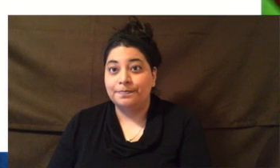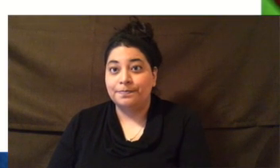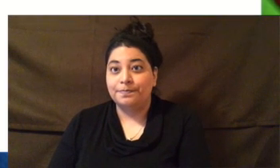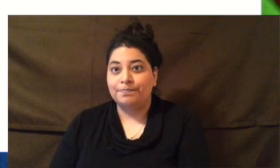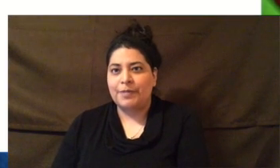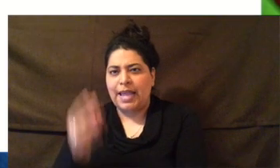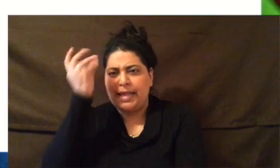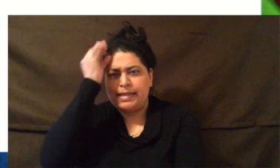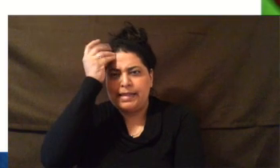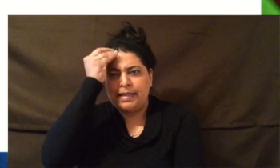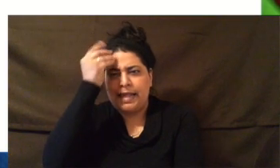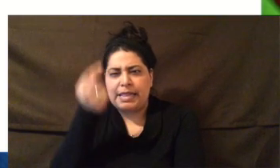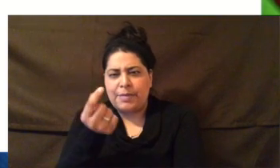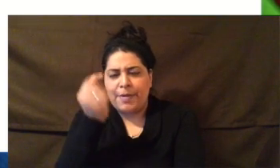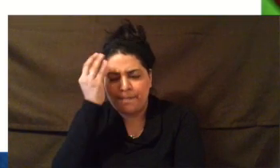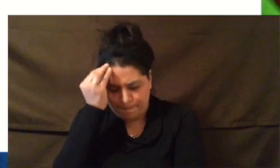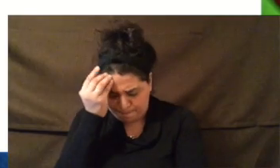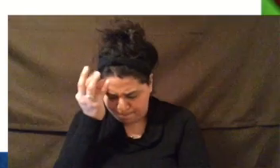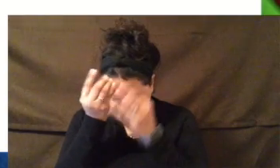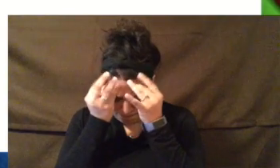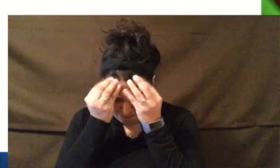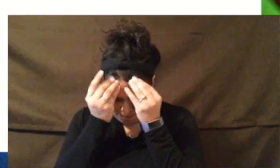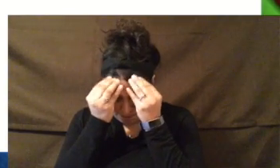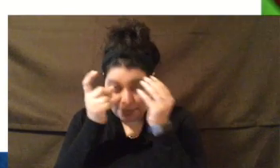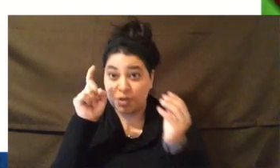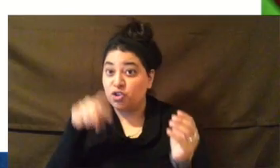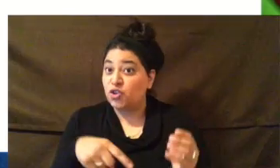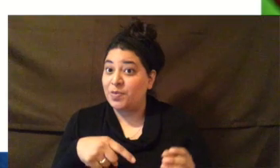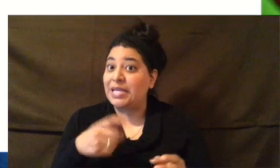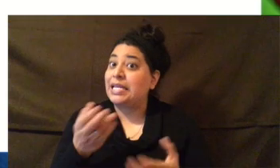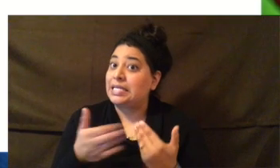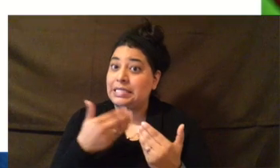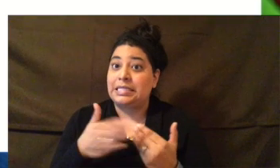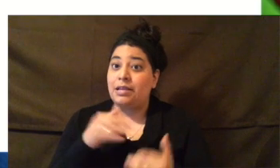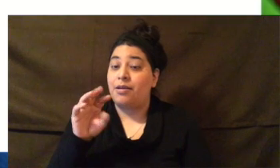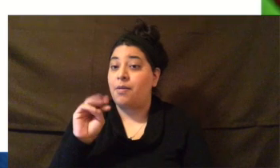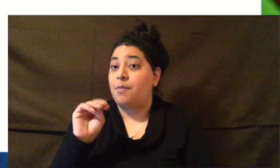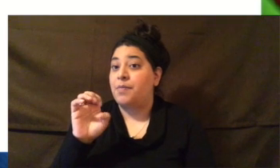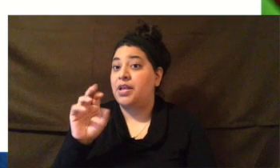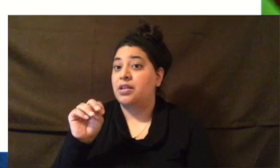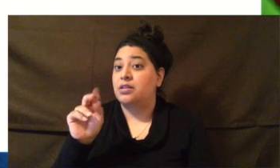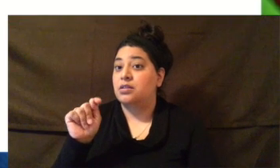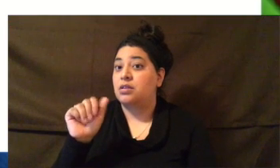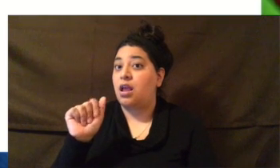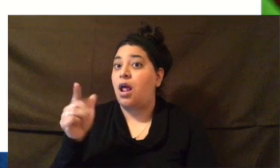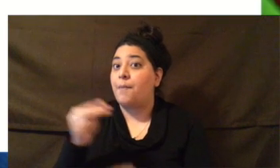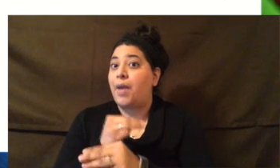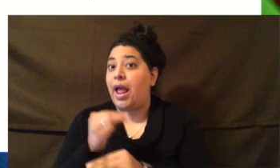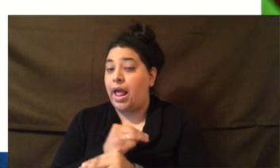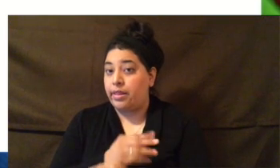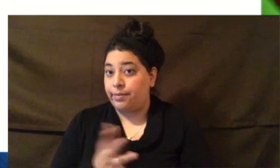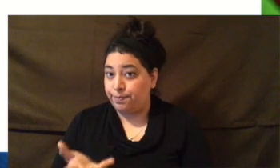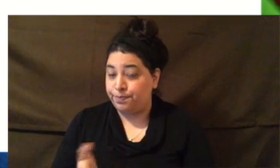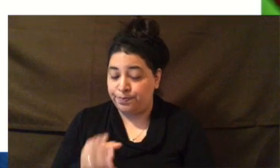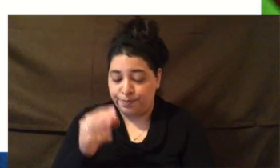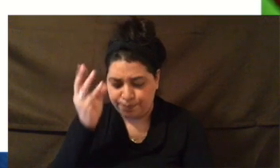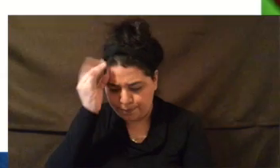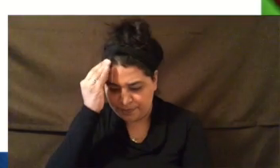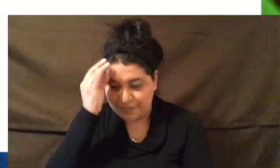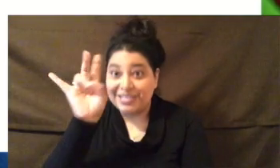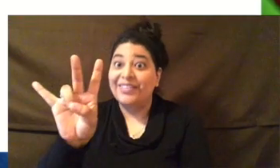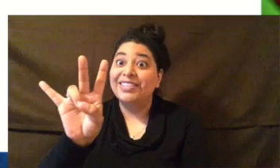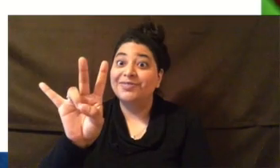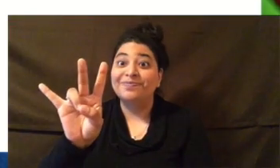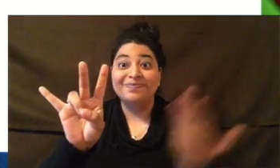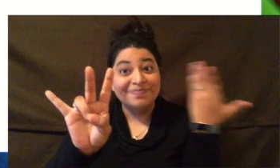you a second to calculate that in your head. This should be mental math. 10 minus 3 is